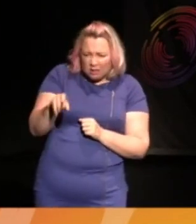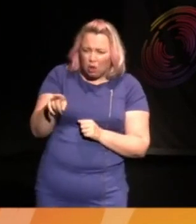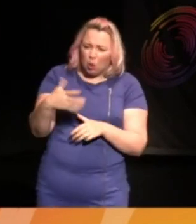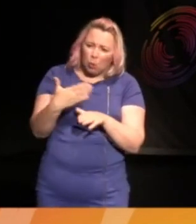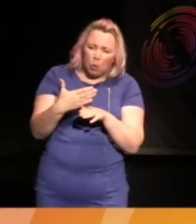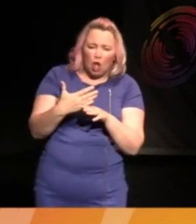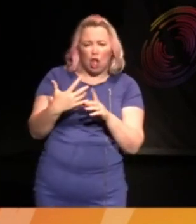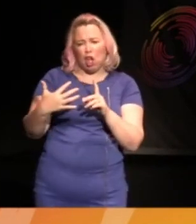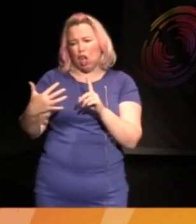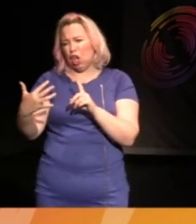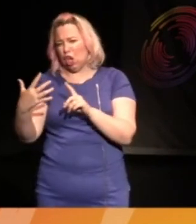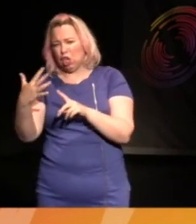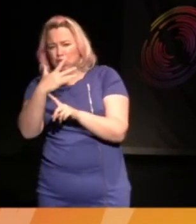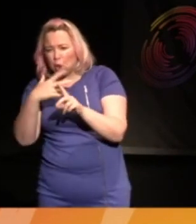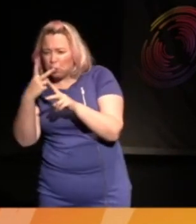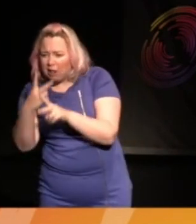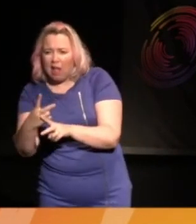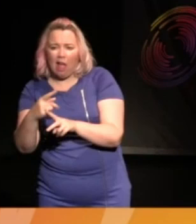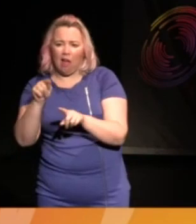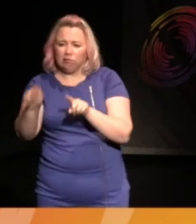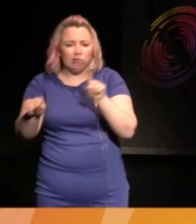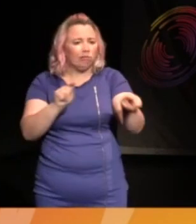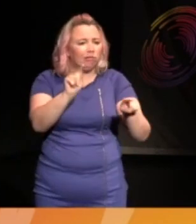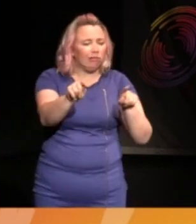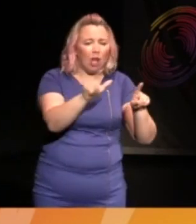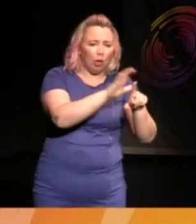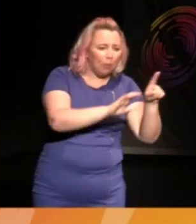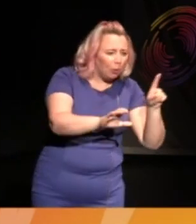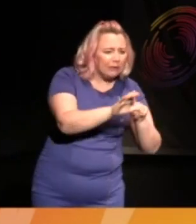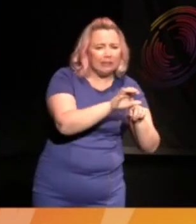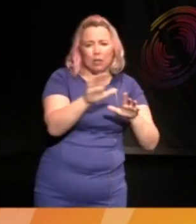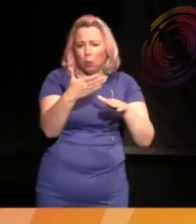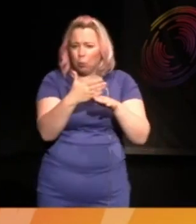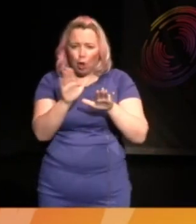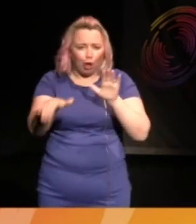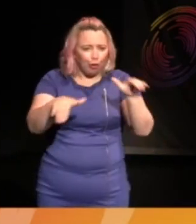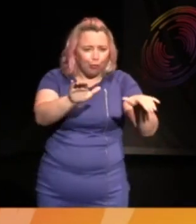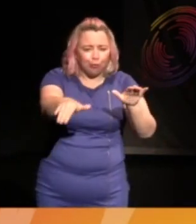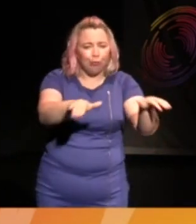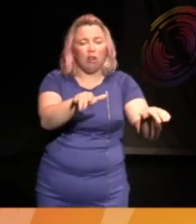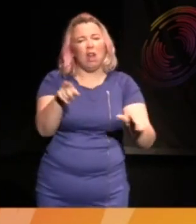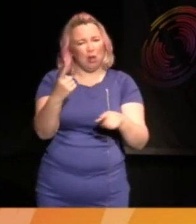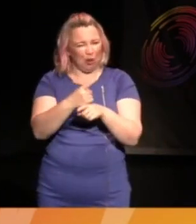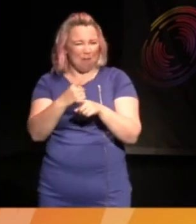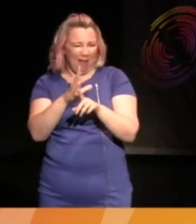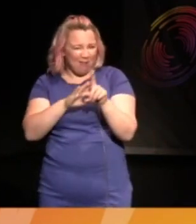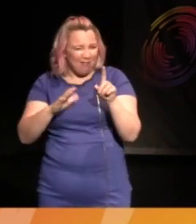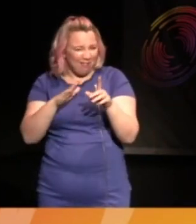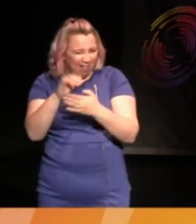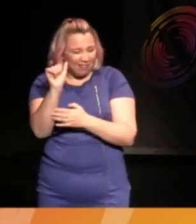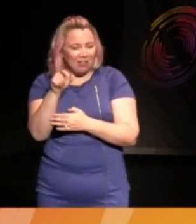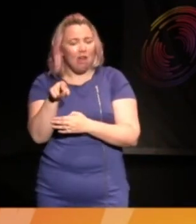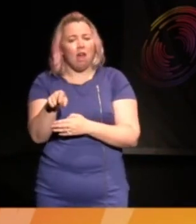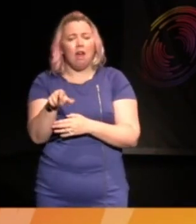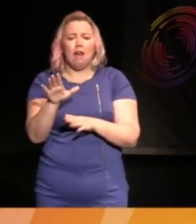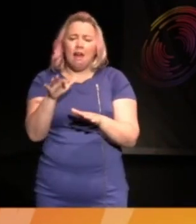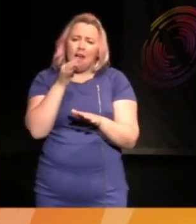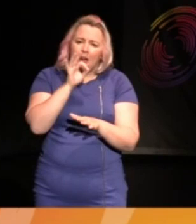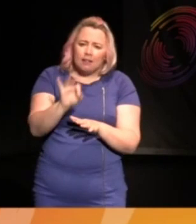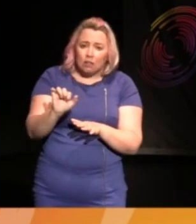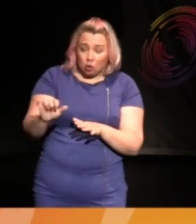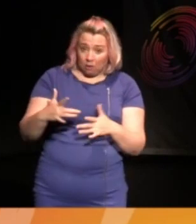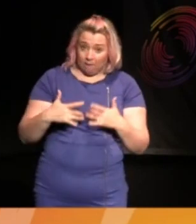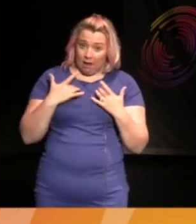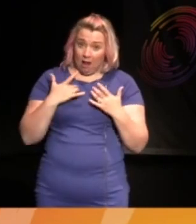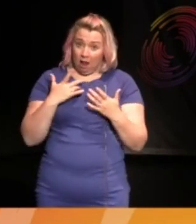education settings and community settings. And you touched on culture earlier, but what role do you think arts and culture can play in